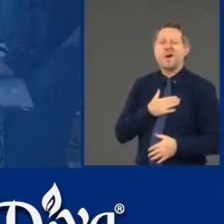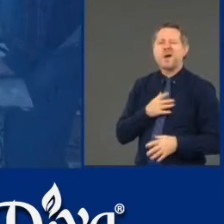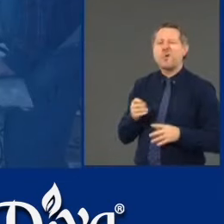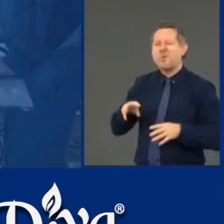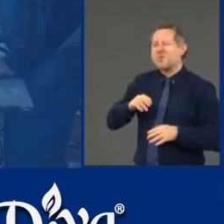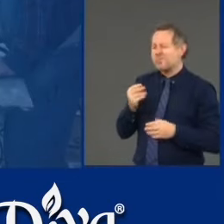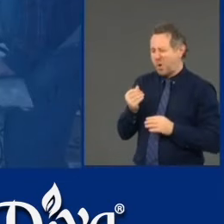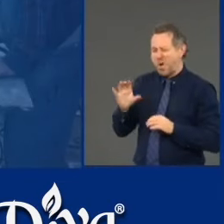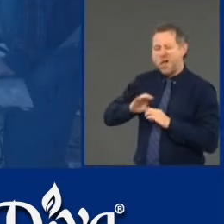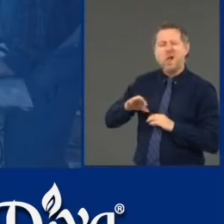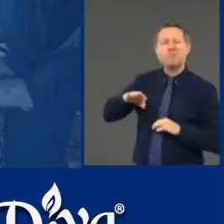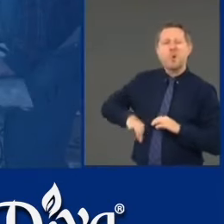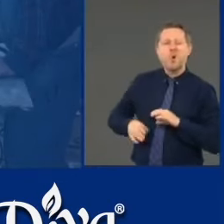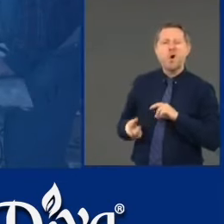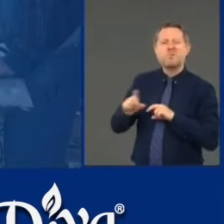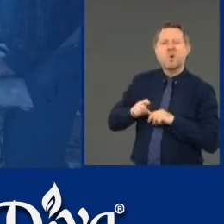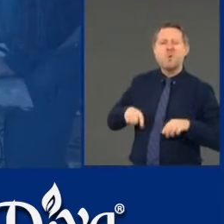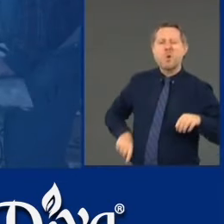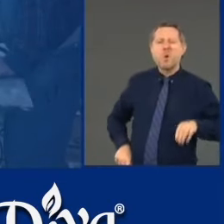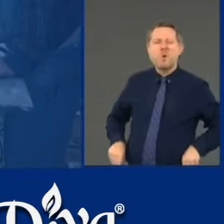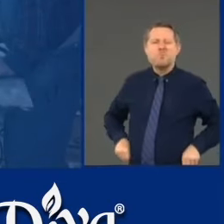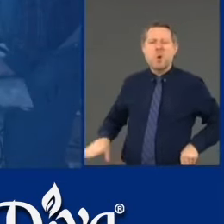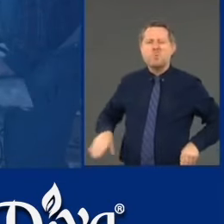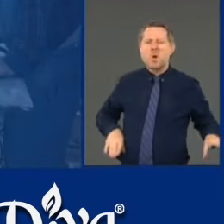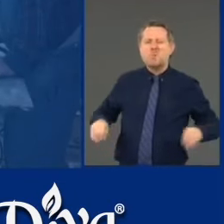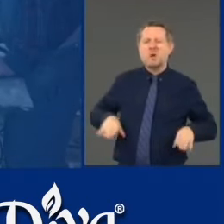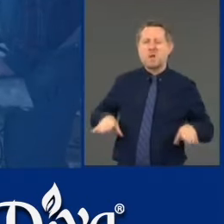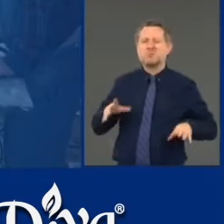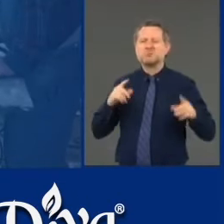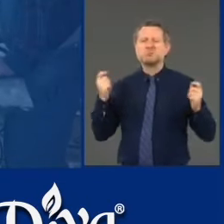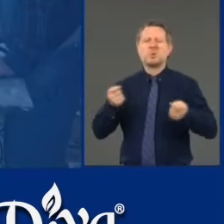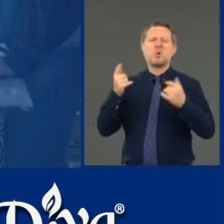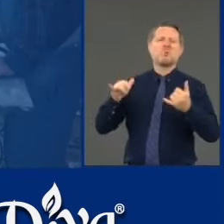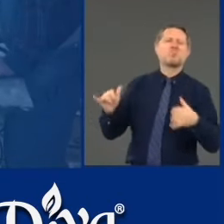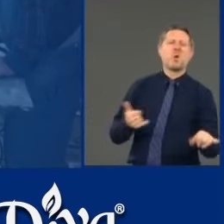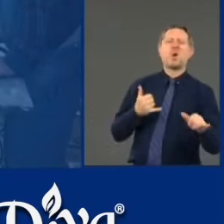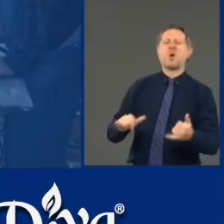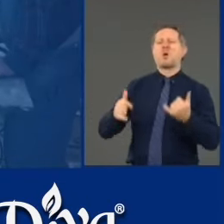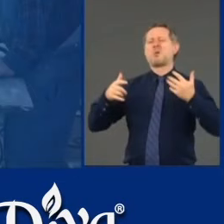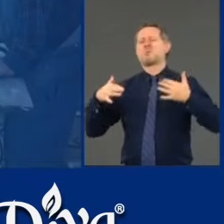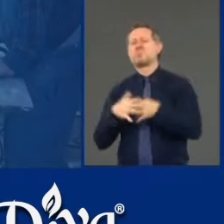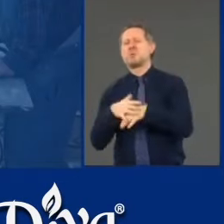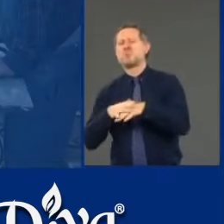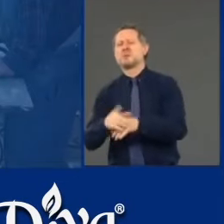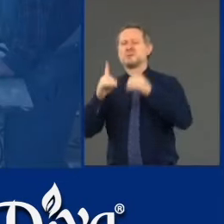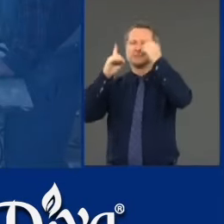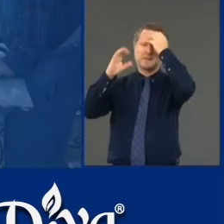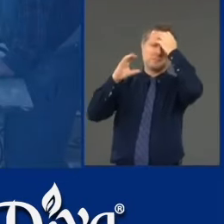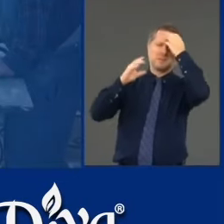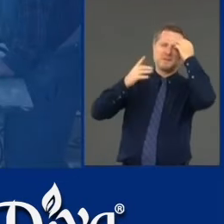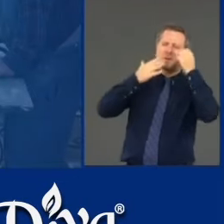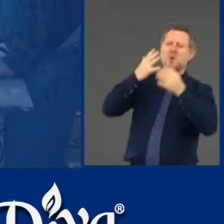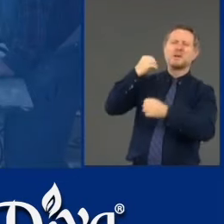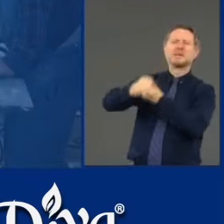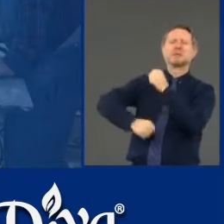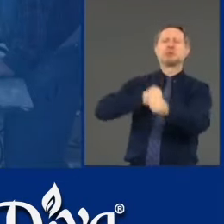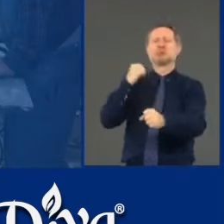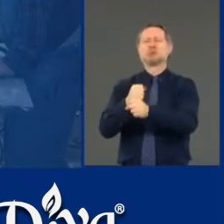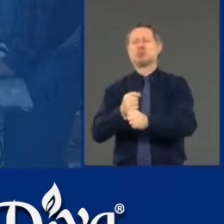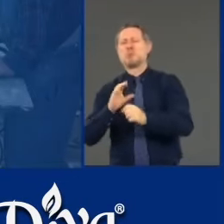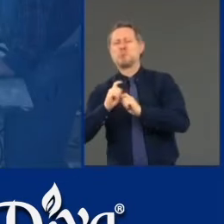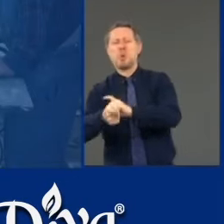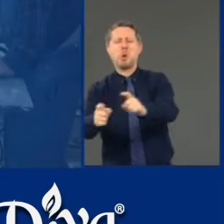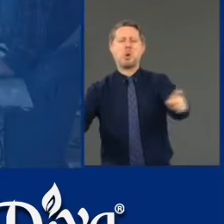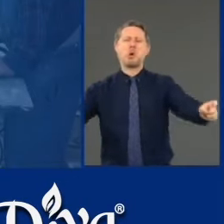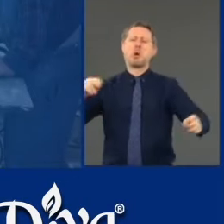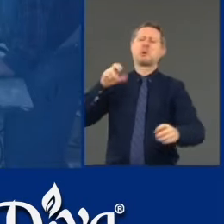gave themselves parties and end-of-year bonuses and special pay bonuses. These are the same banks